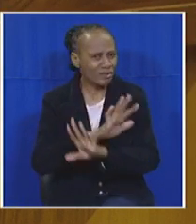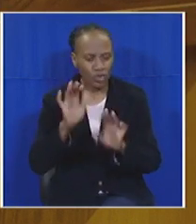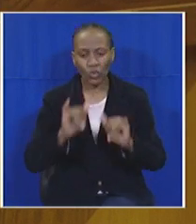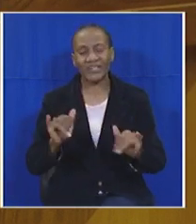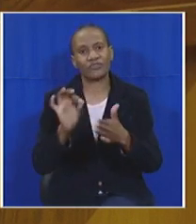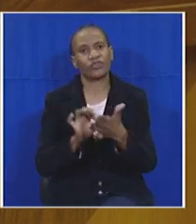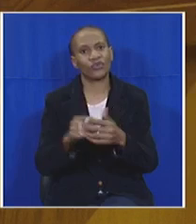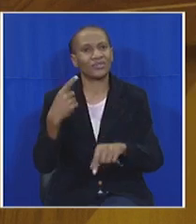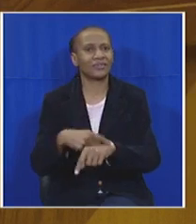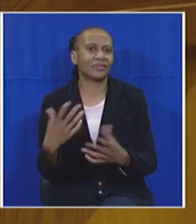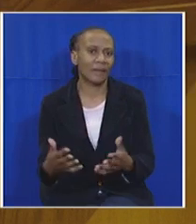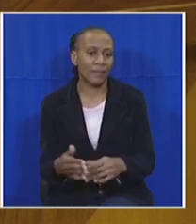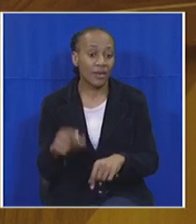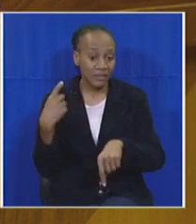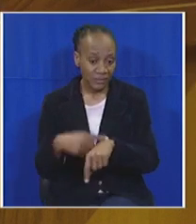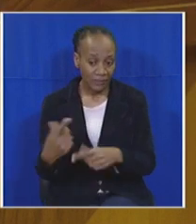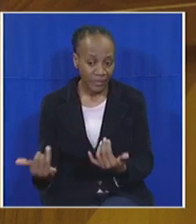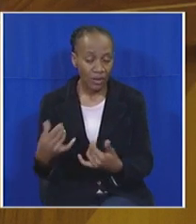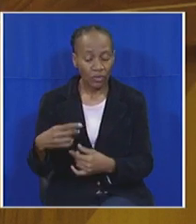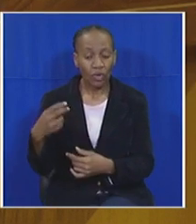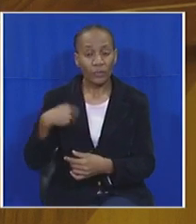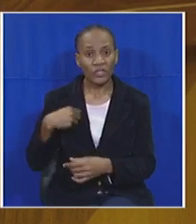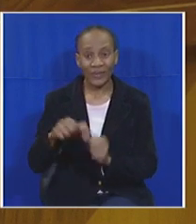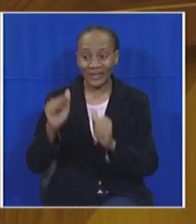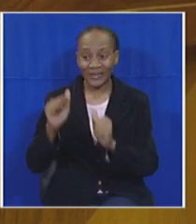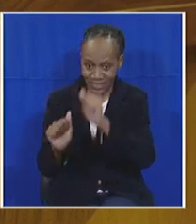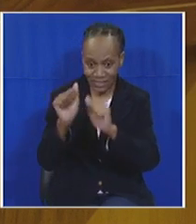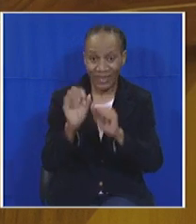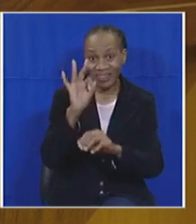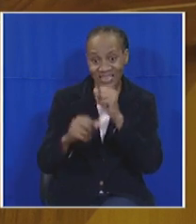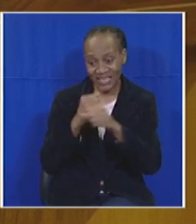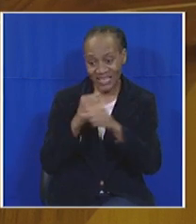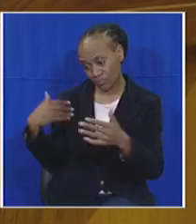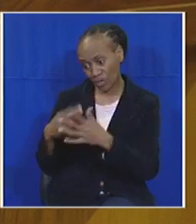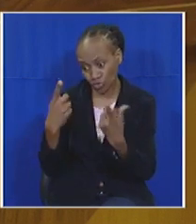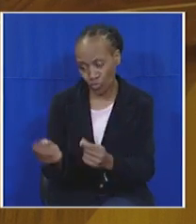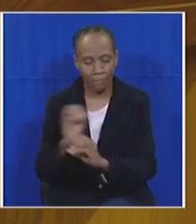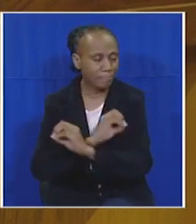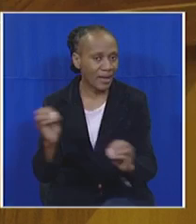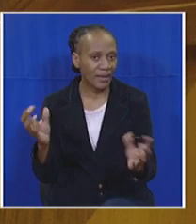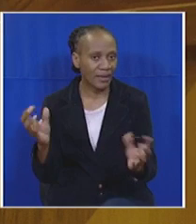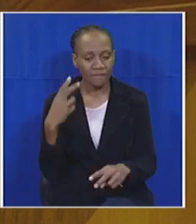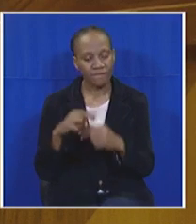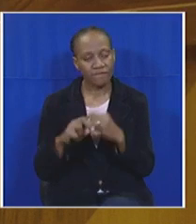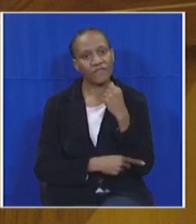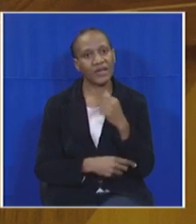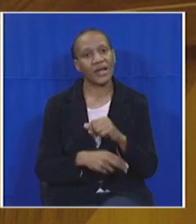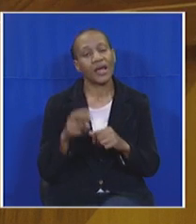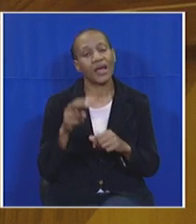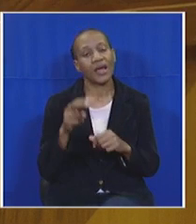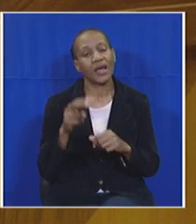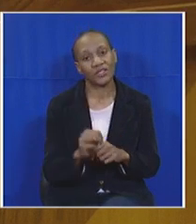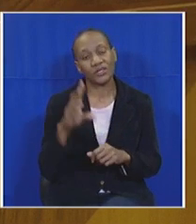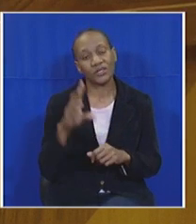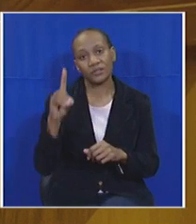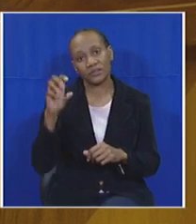though, is the fact that no municipal assessments have been conducted in the last 3 years. Lastly, the National Disaster Management Center had